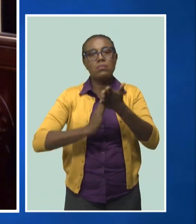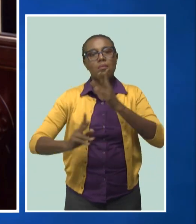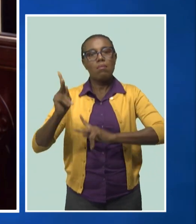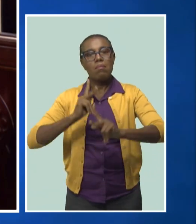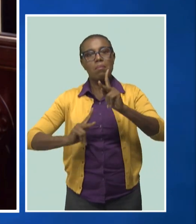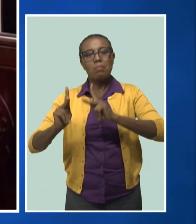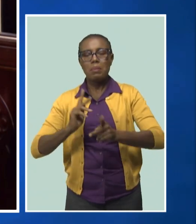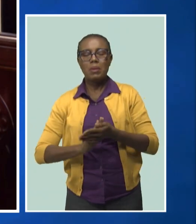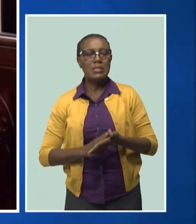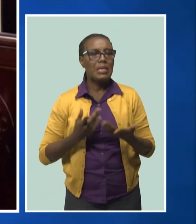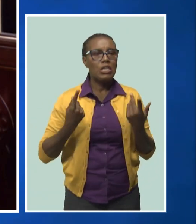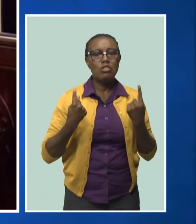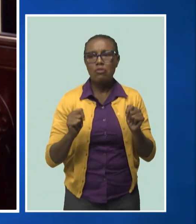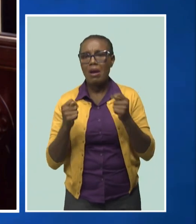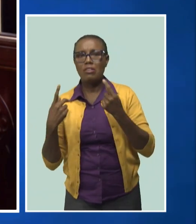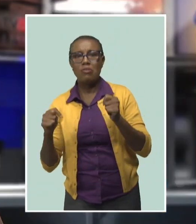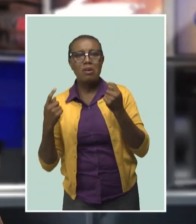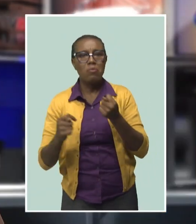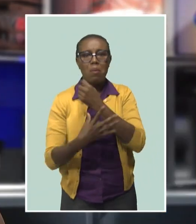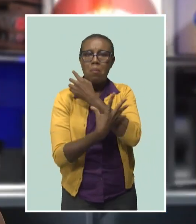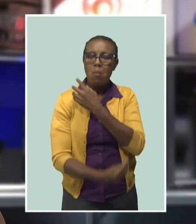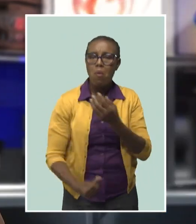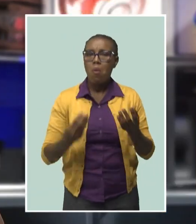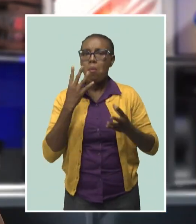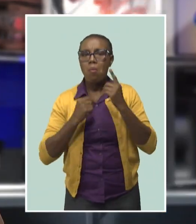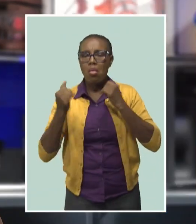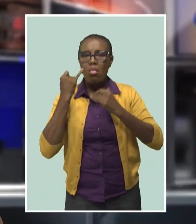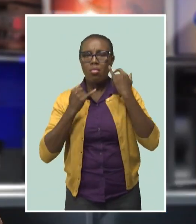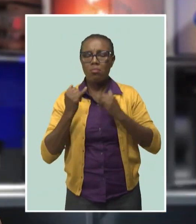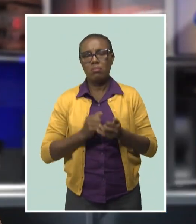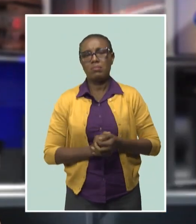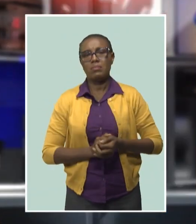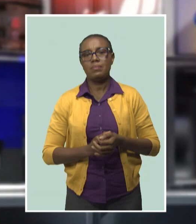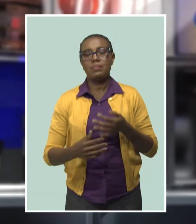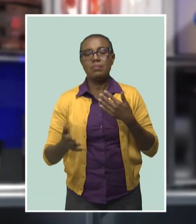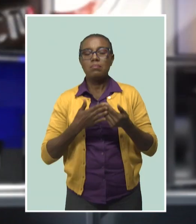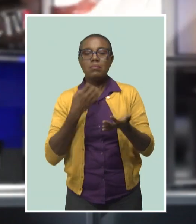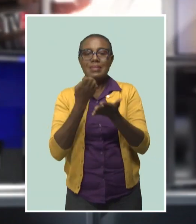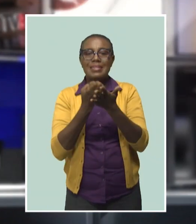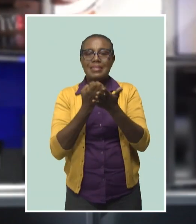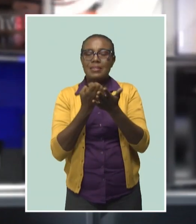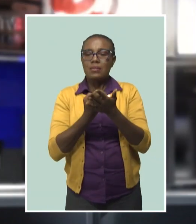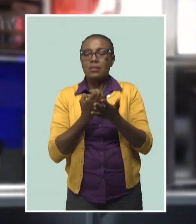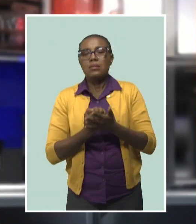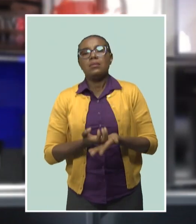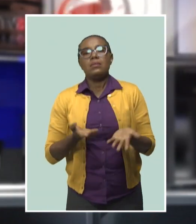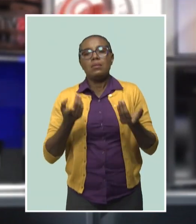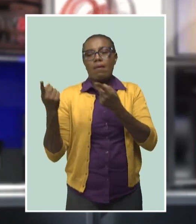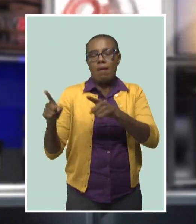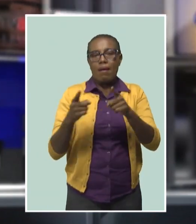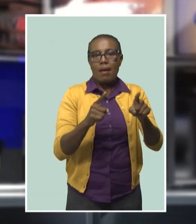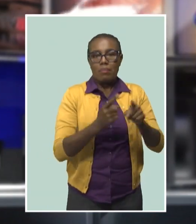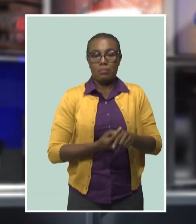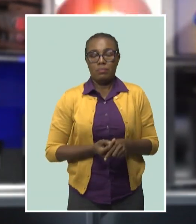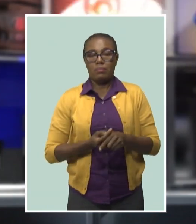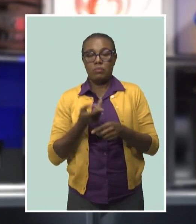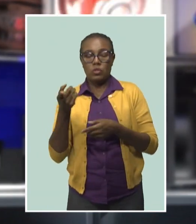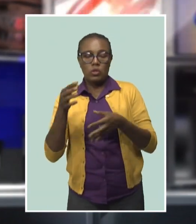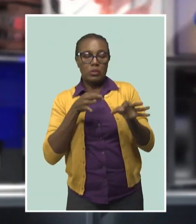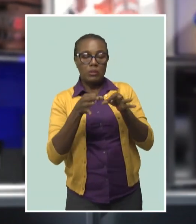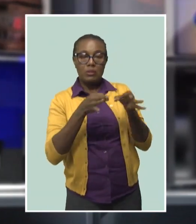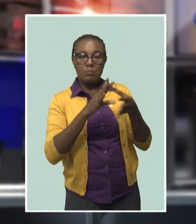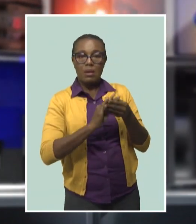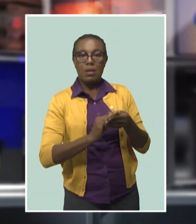who are catching hell. And based on the island's economic performance, Ms. Motley has announced that Barbadians